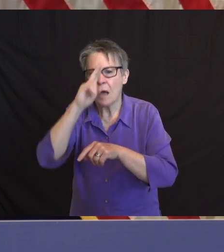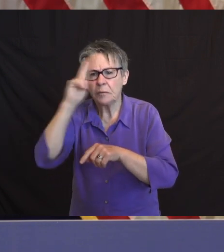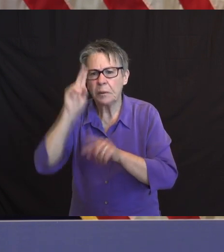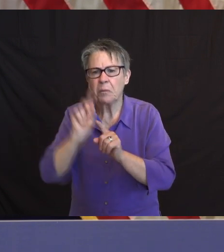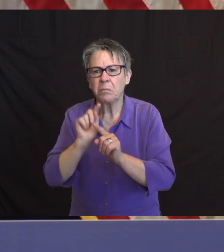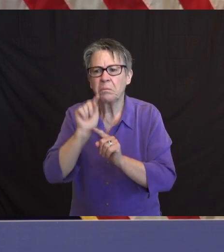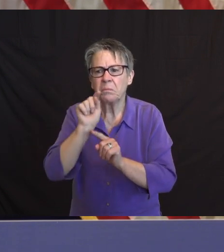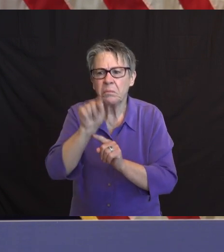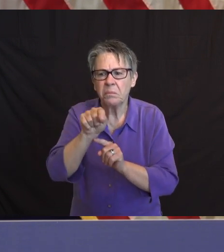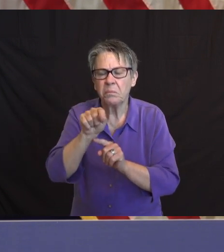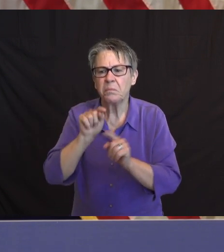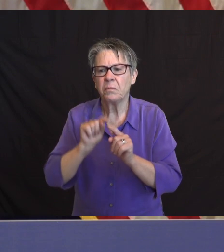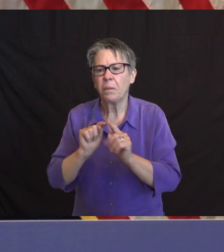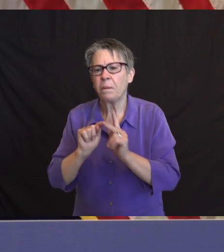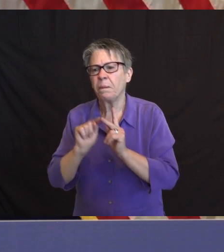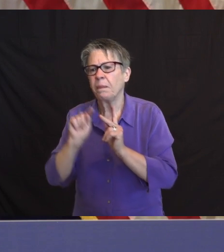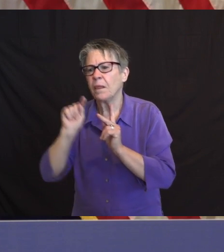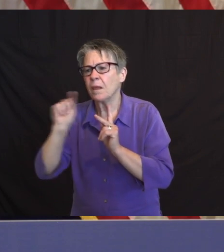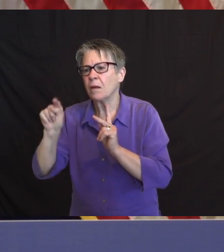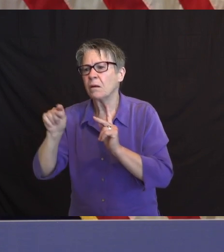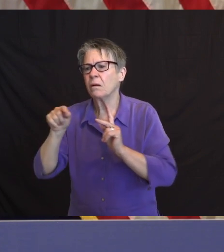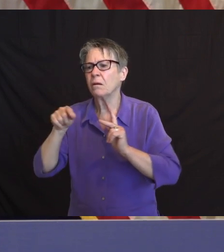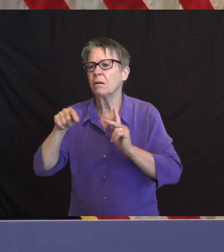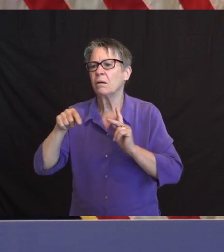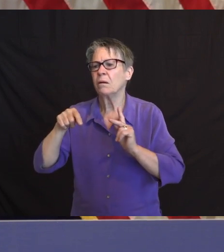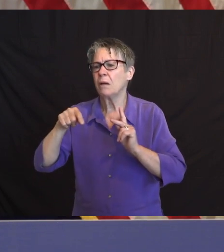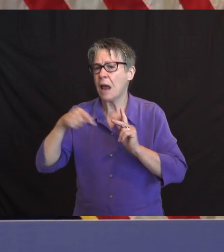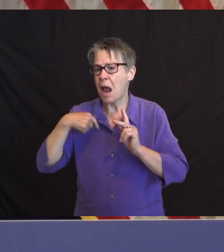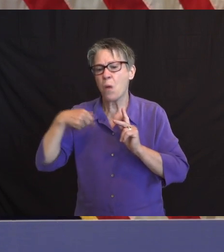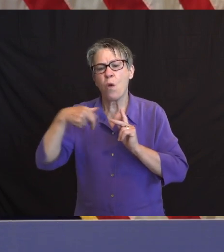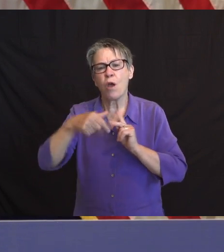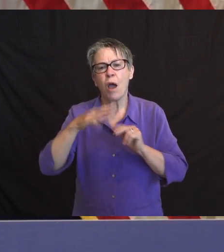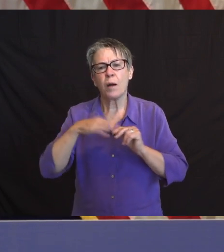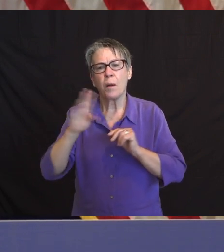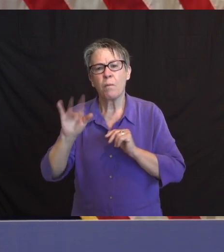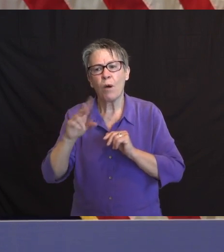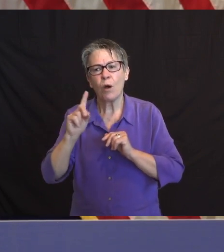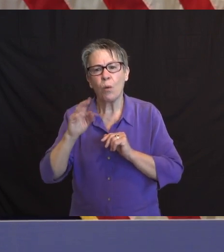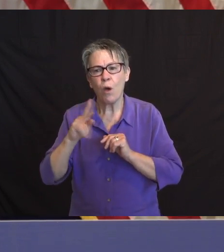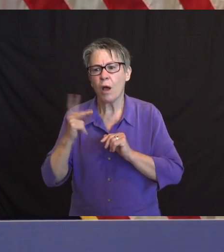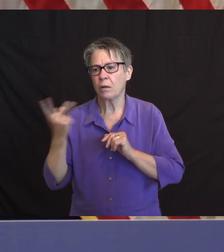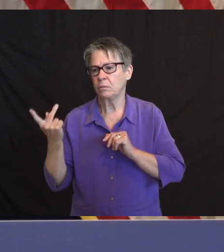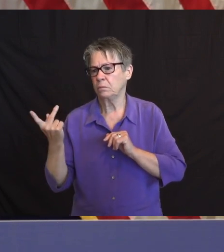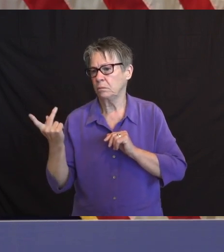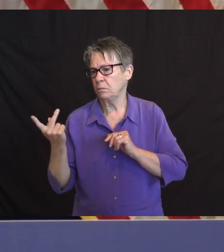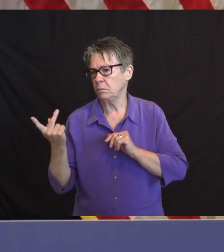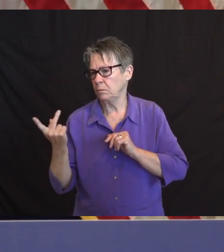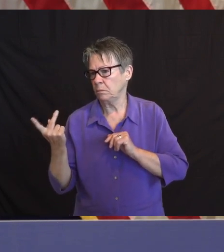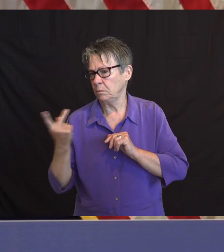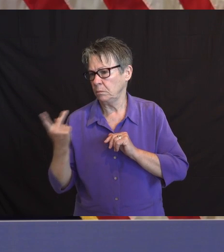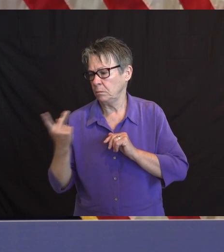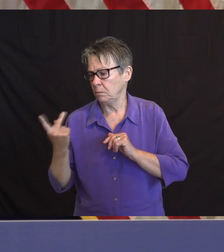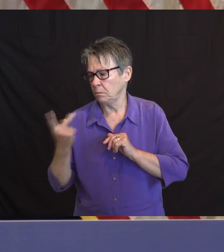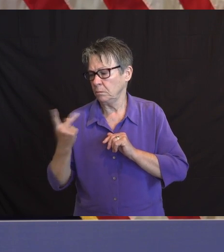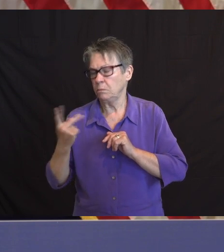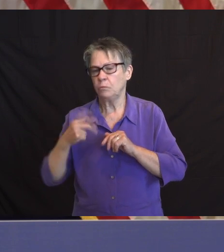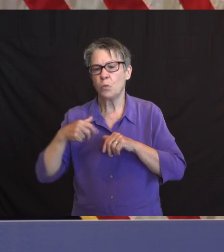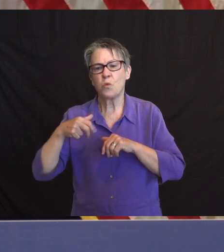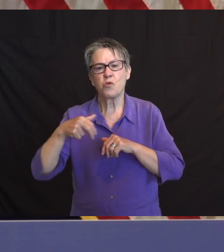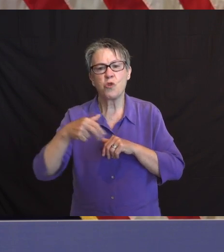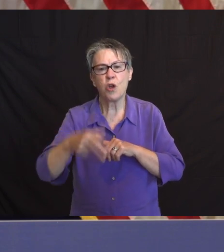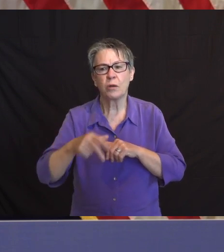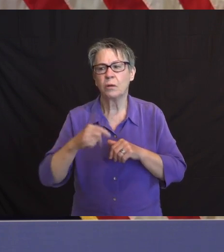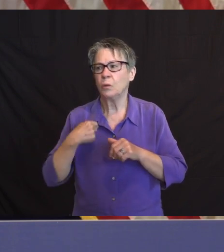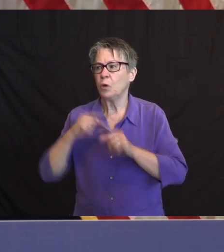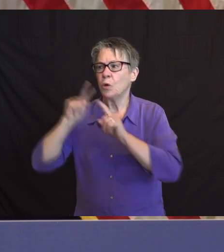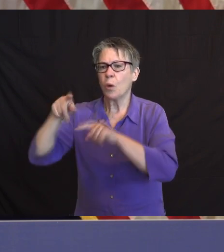a run on the boardwalk. We've done runs in parks, but I haven't been to an event myself. And I would say the challenge